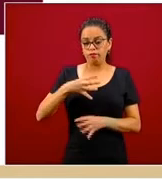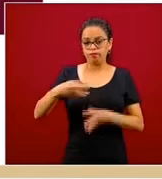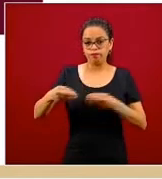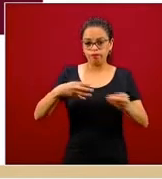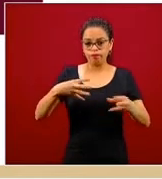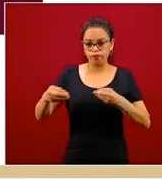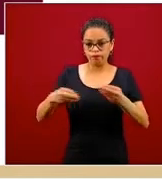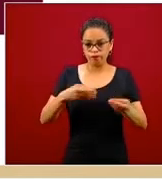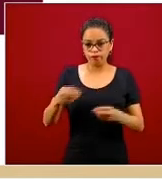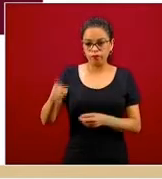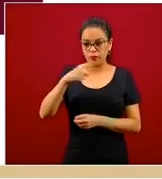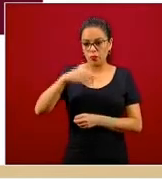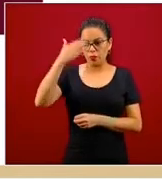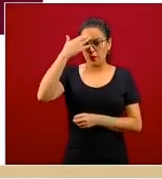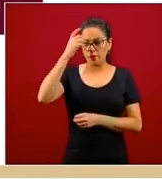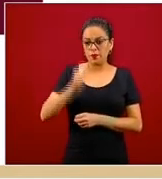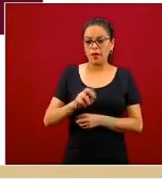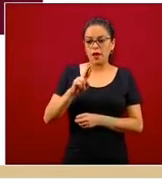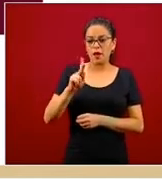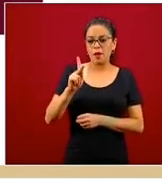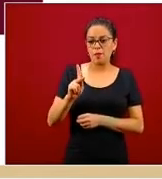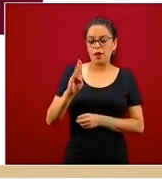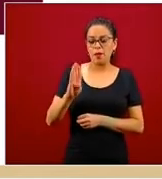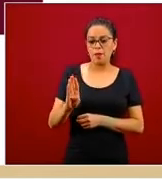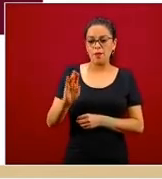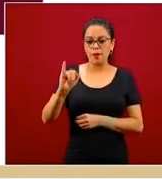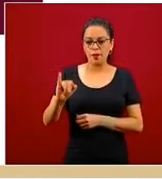managing biological infectious